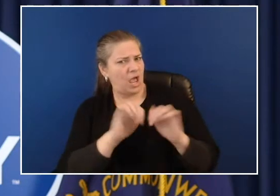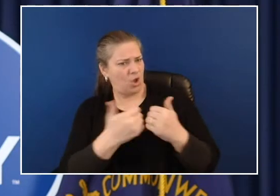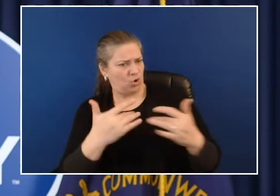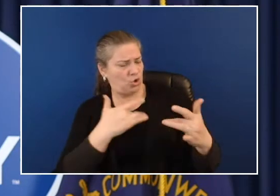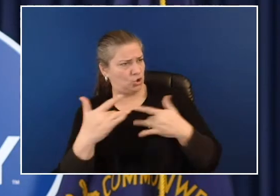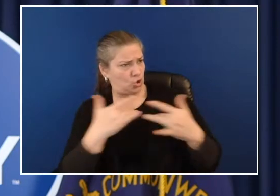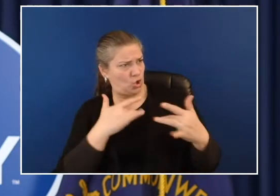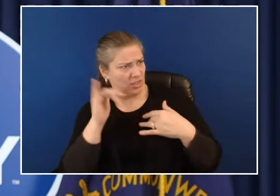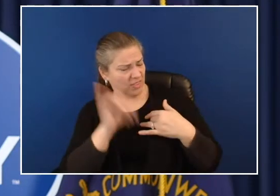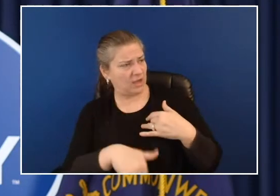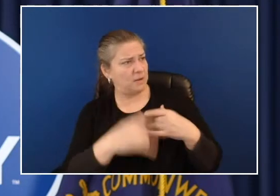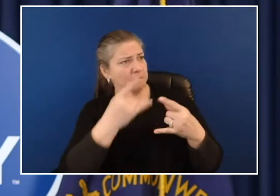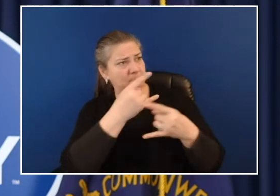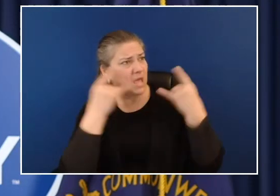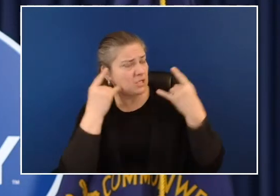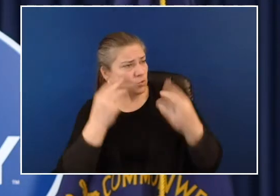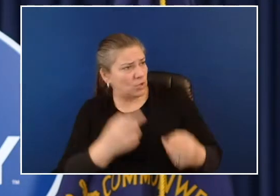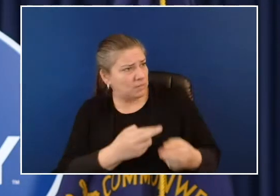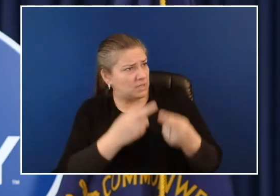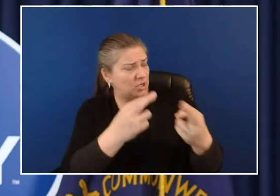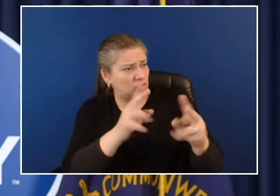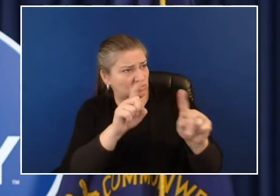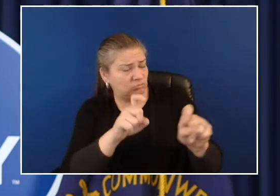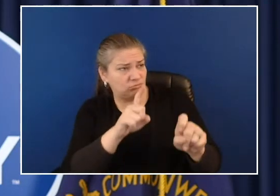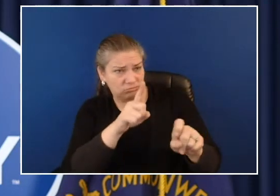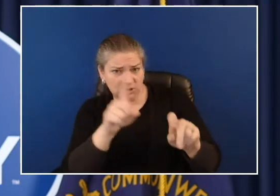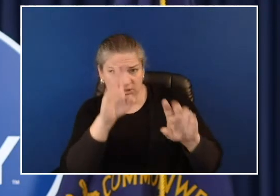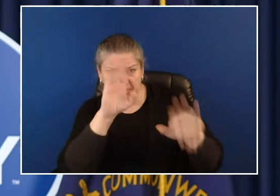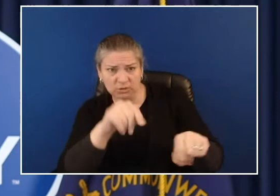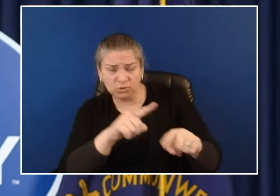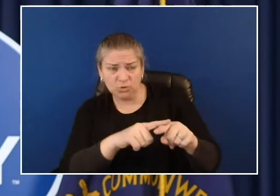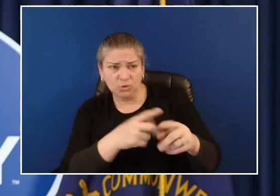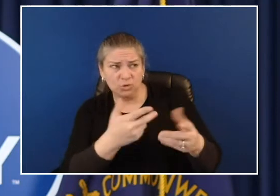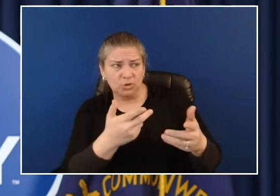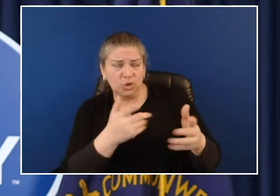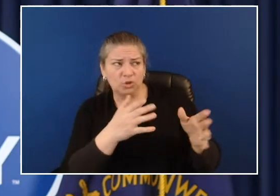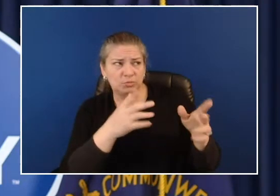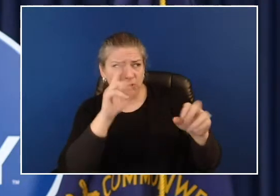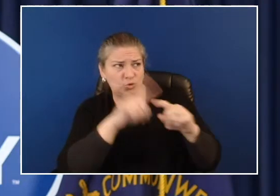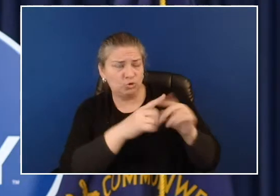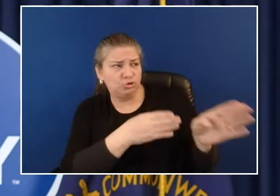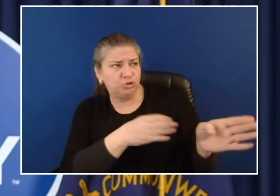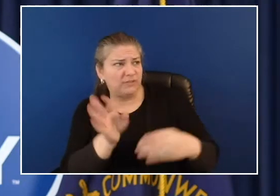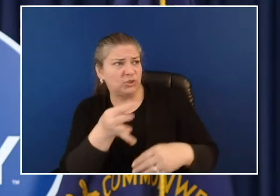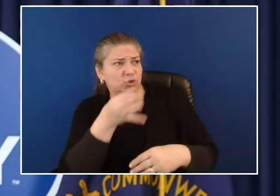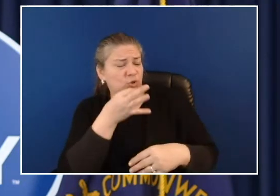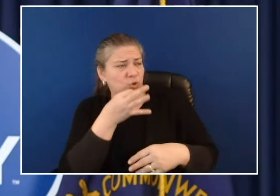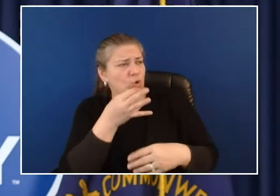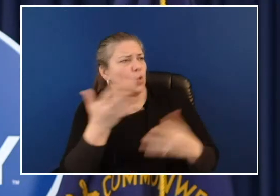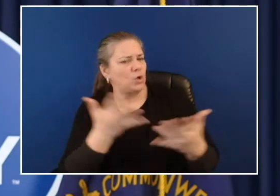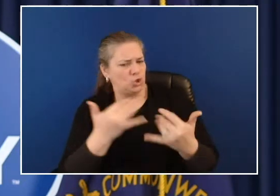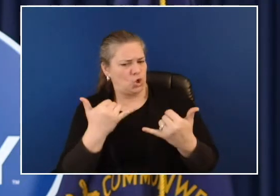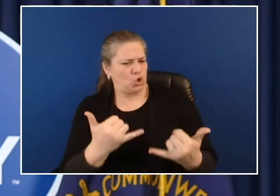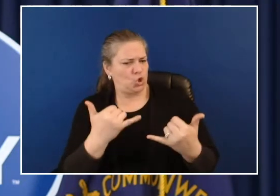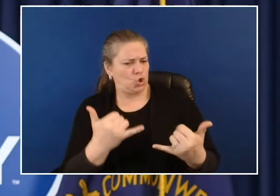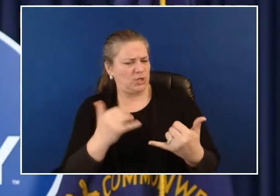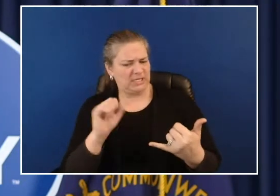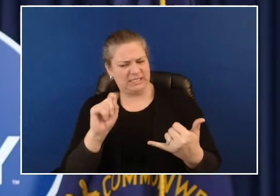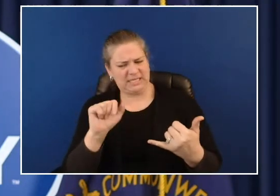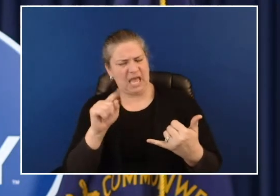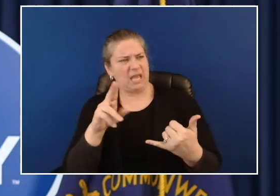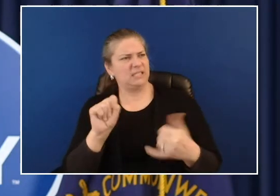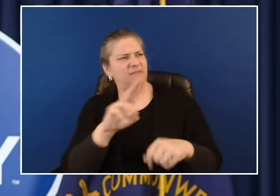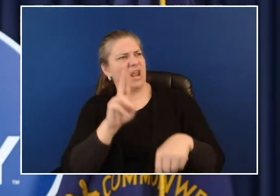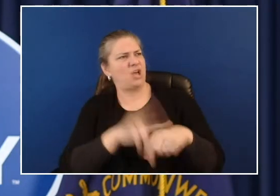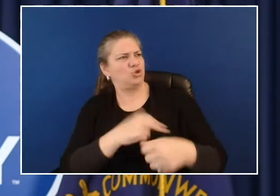mask recommendations are expected to lift or shift soon? And what is the current status of the National Guard at hospitals?